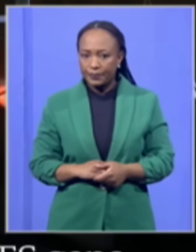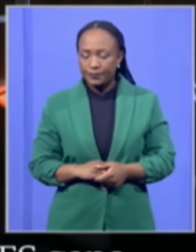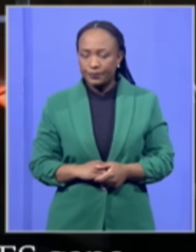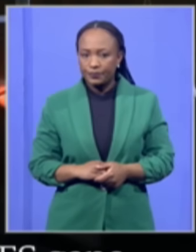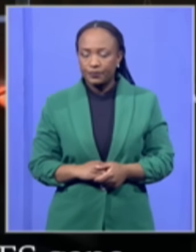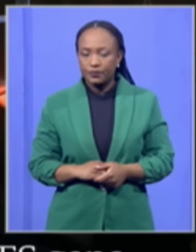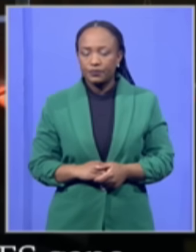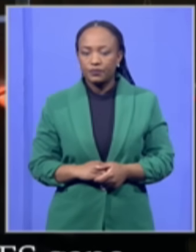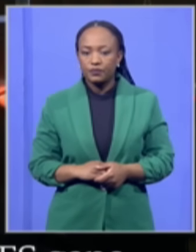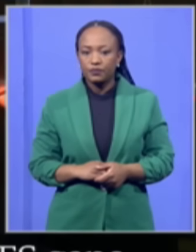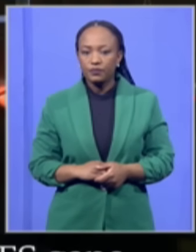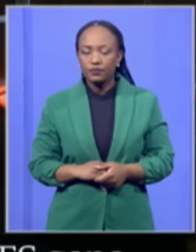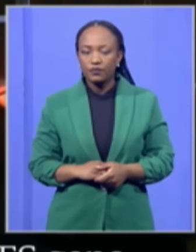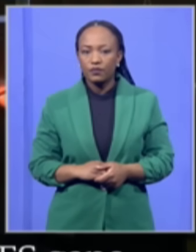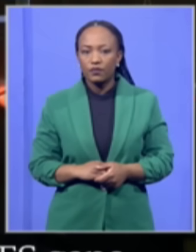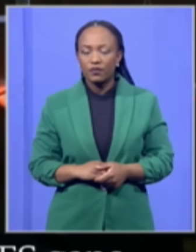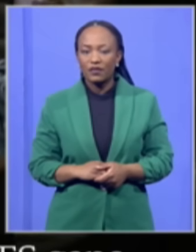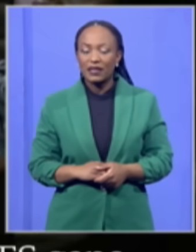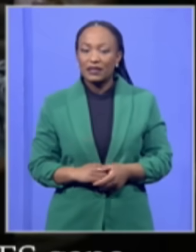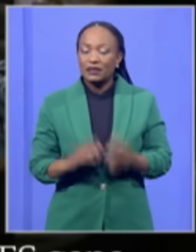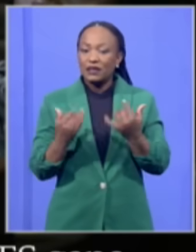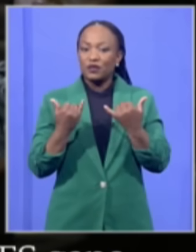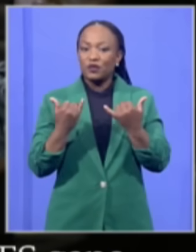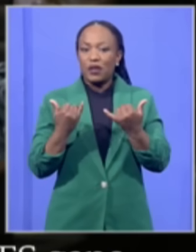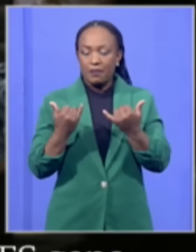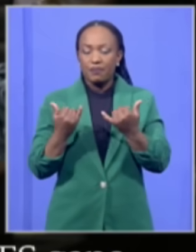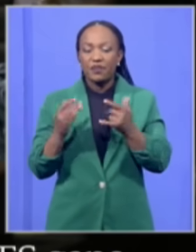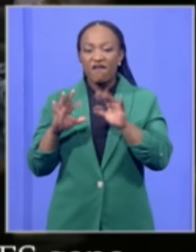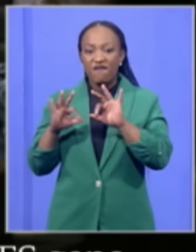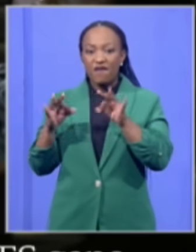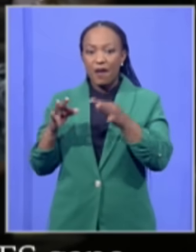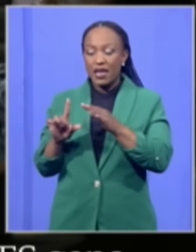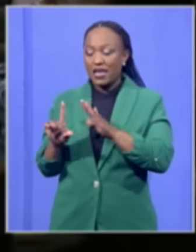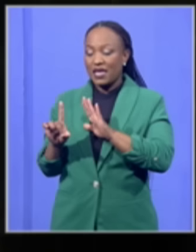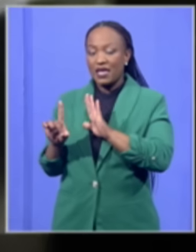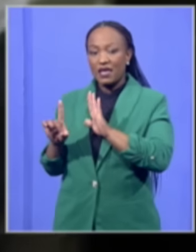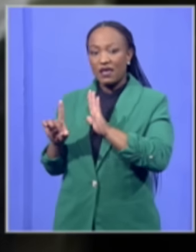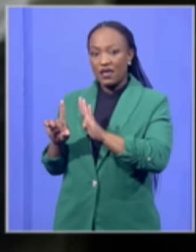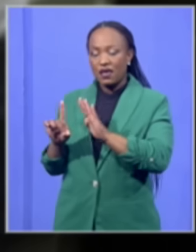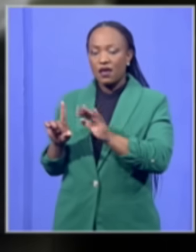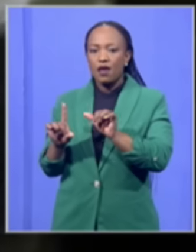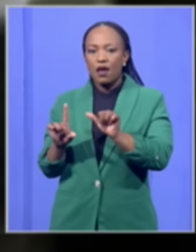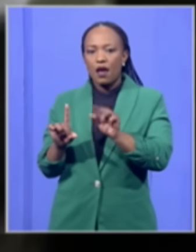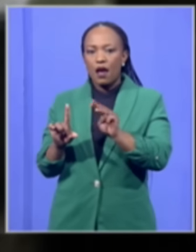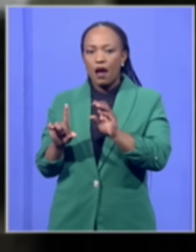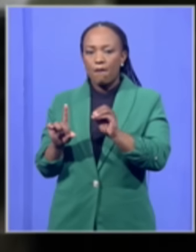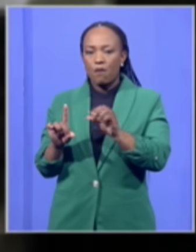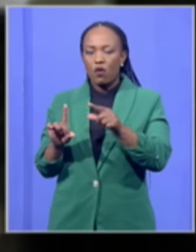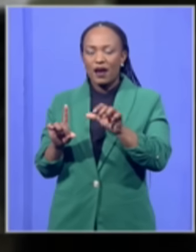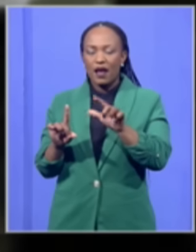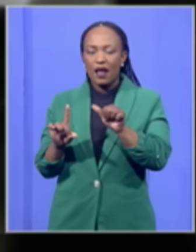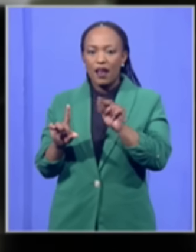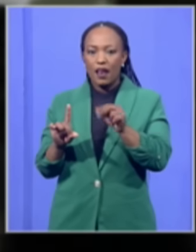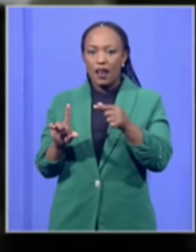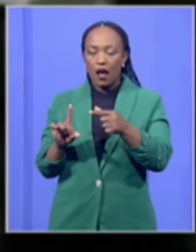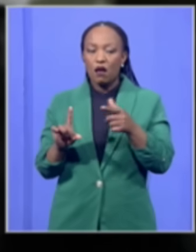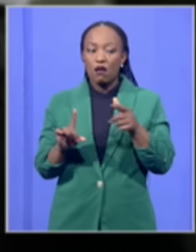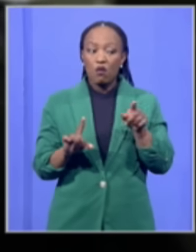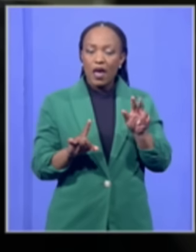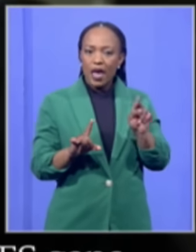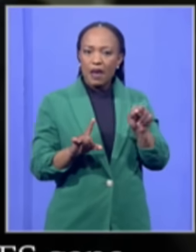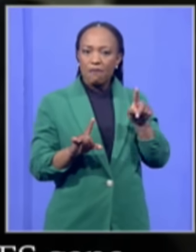E boetse e bile letsatsi le mahlonoko le lapeng la bo amogelang a segai nakong eo botšhotšhisi bo tekang diketsalo tsa